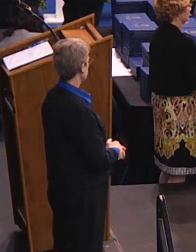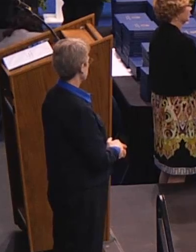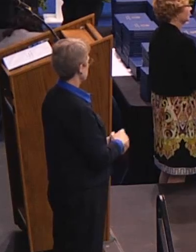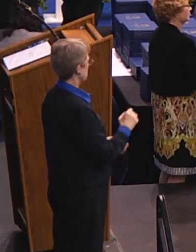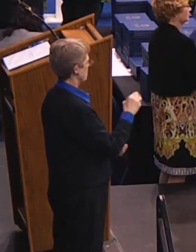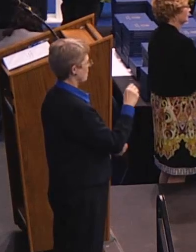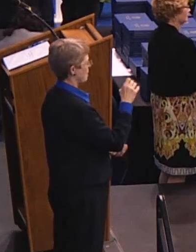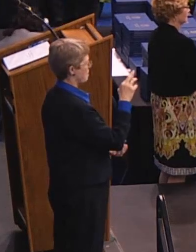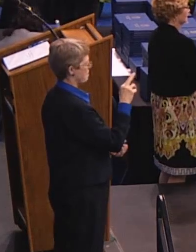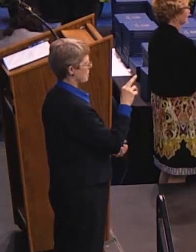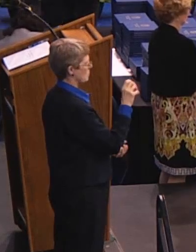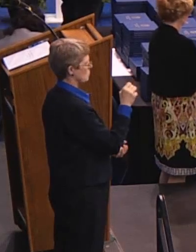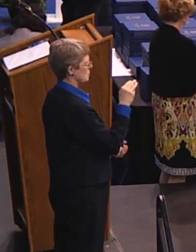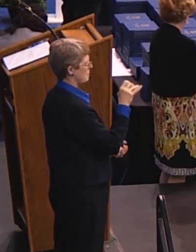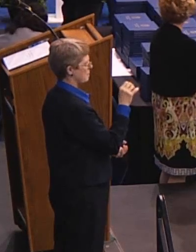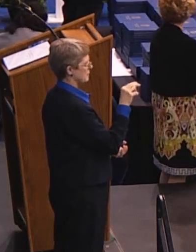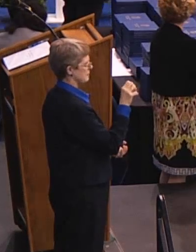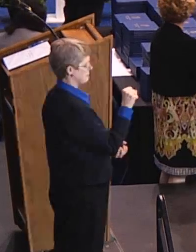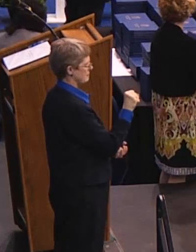Amber Nicole Summers, nursing.